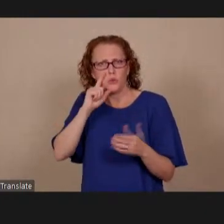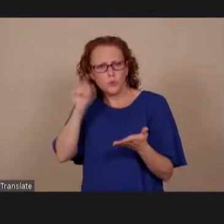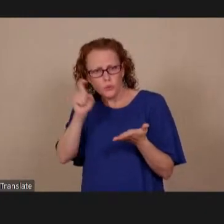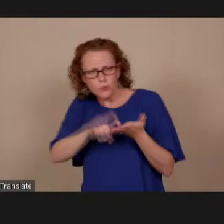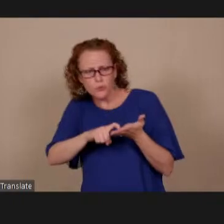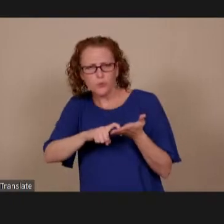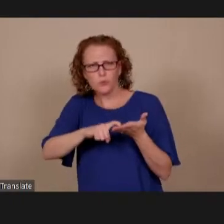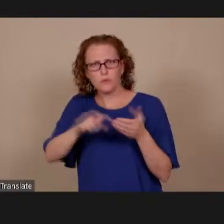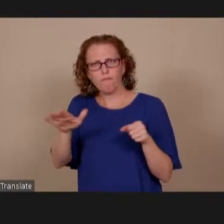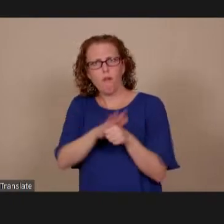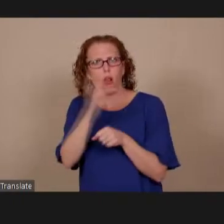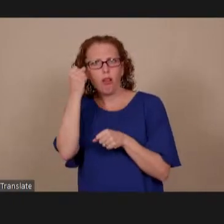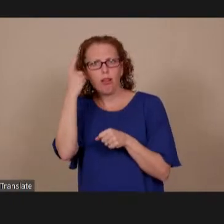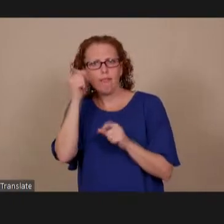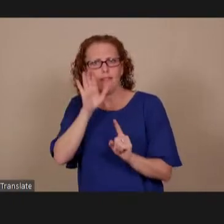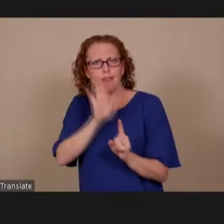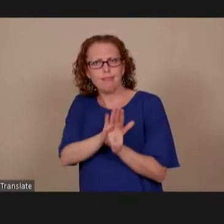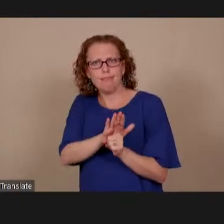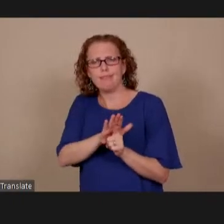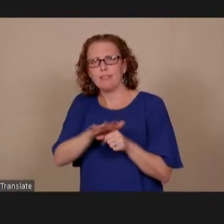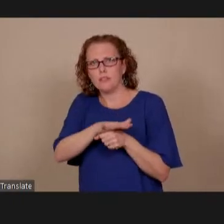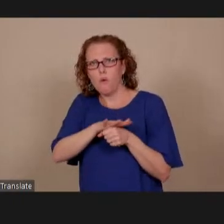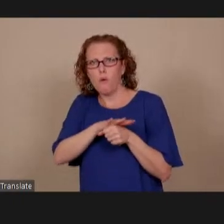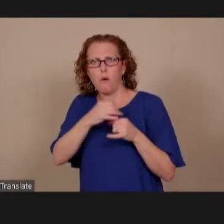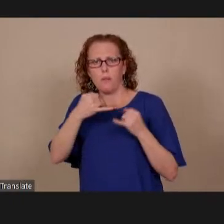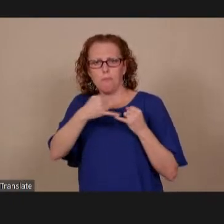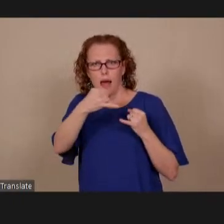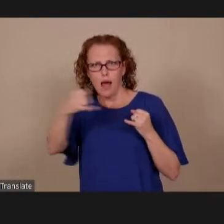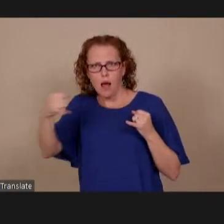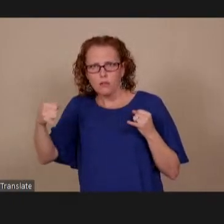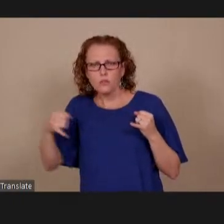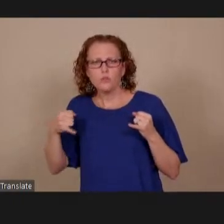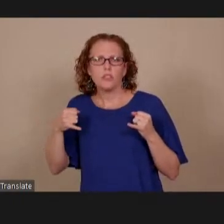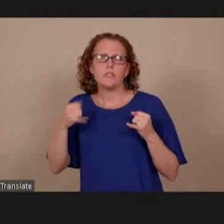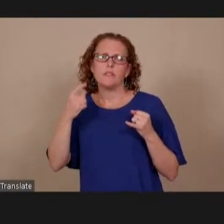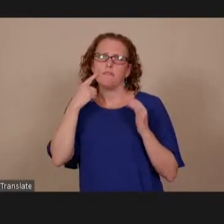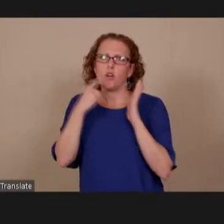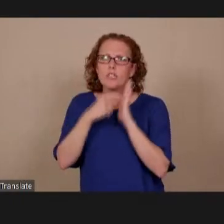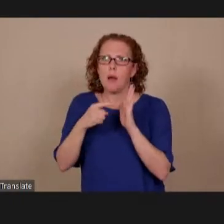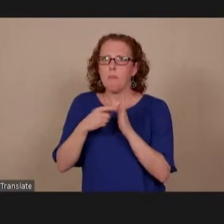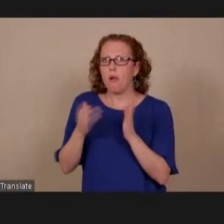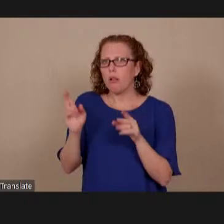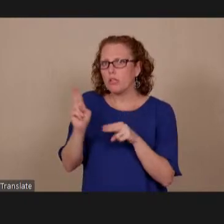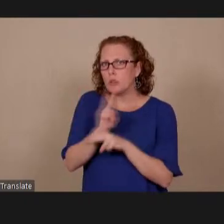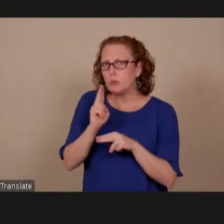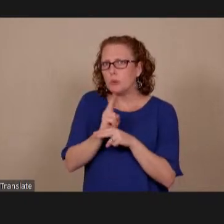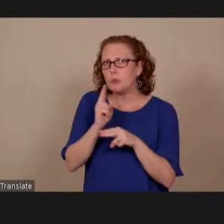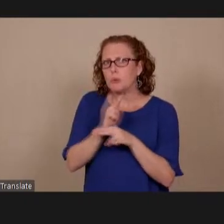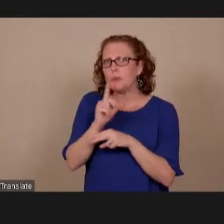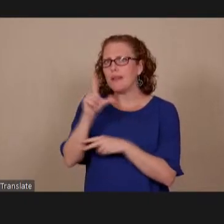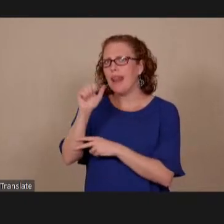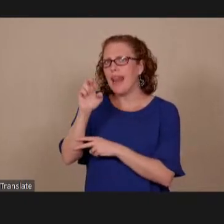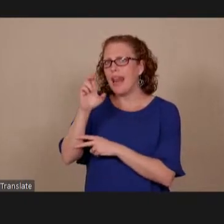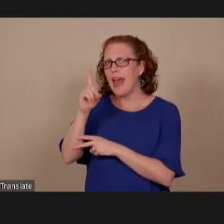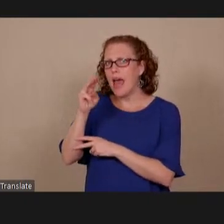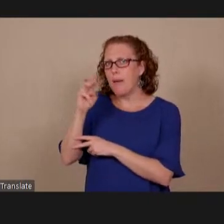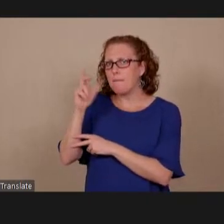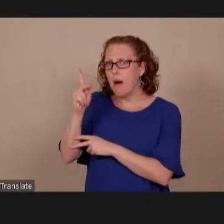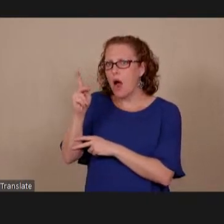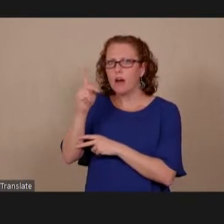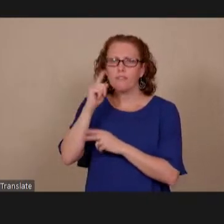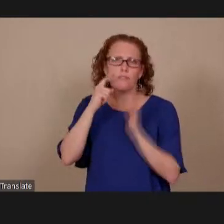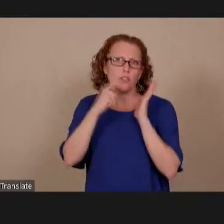can be accomplished through local landmarks and common boundary lines, such as common